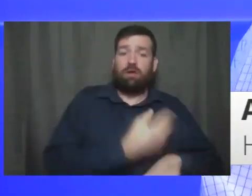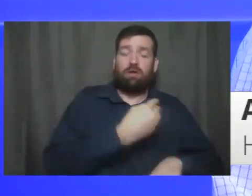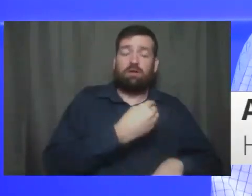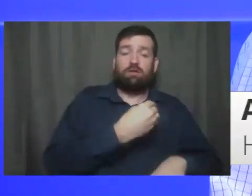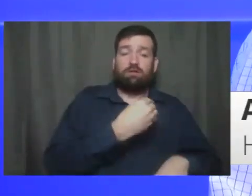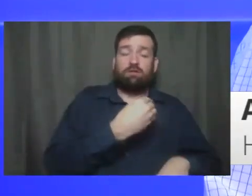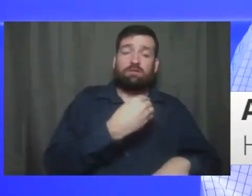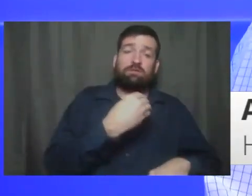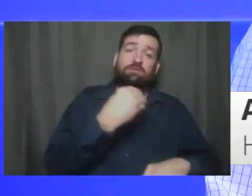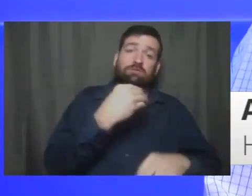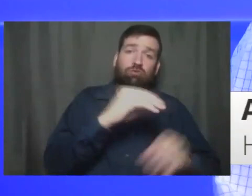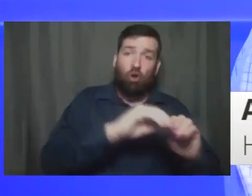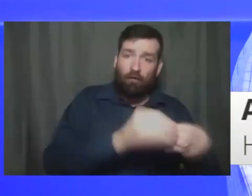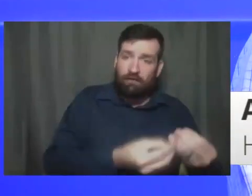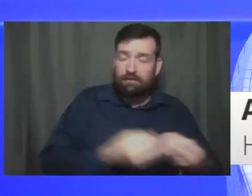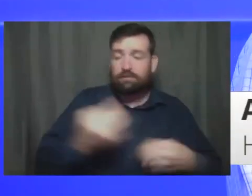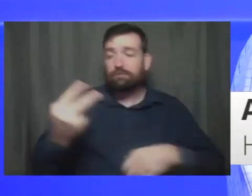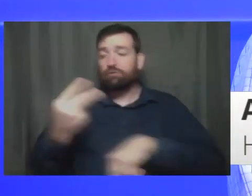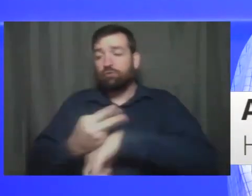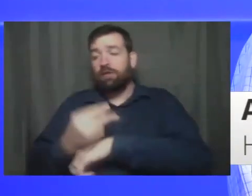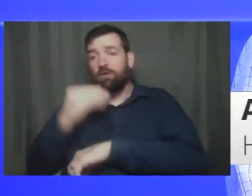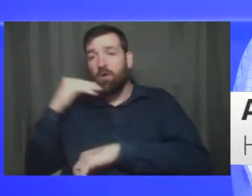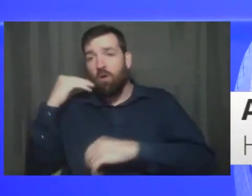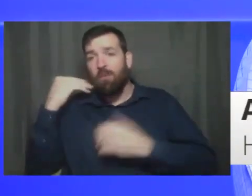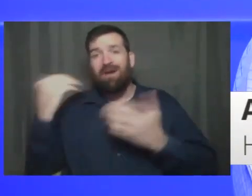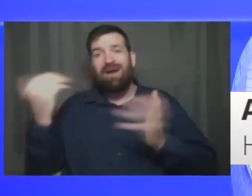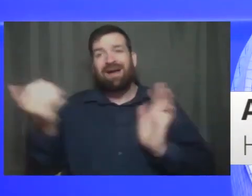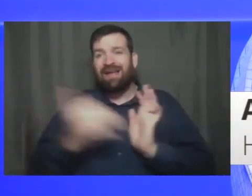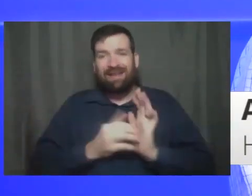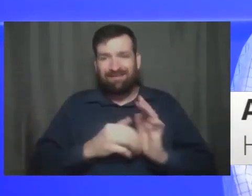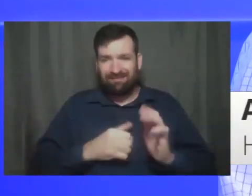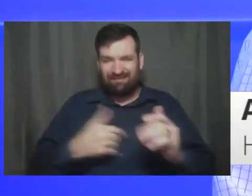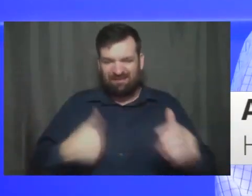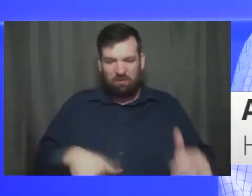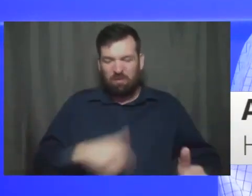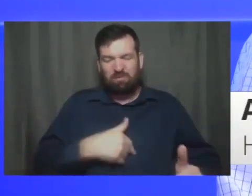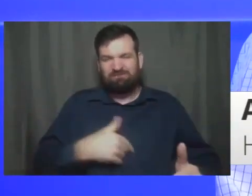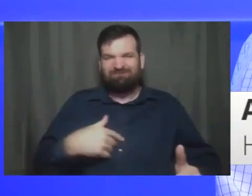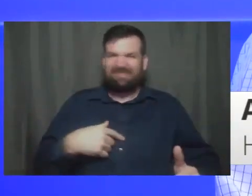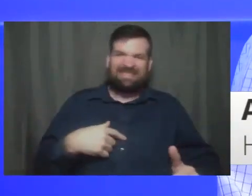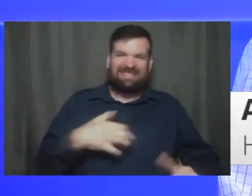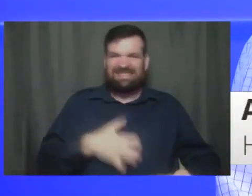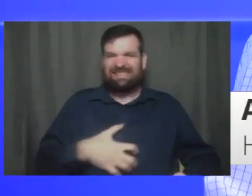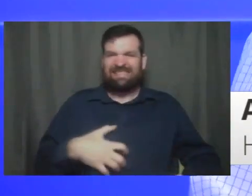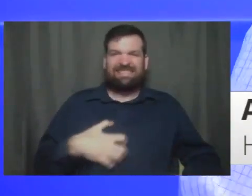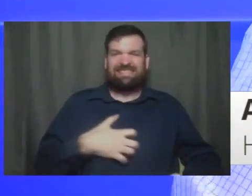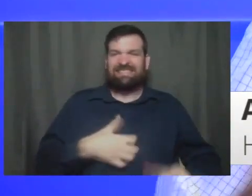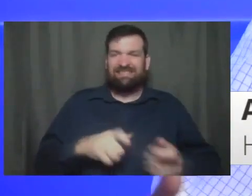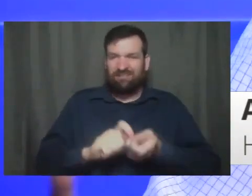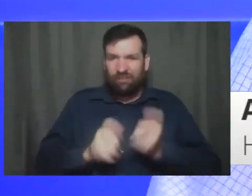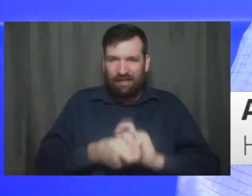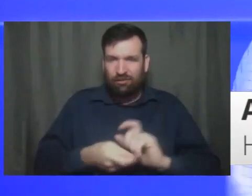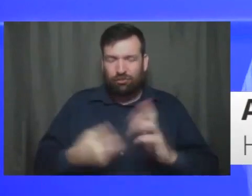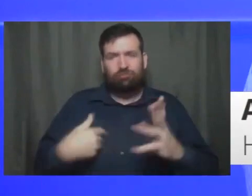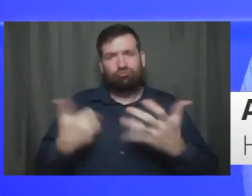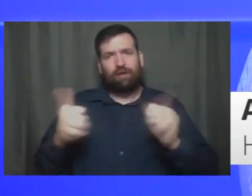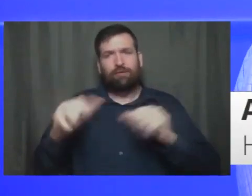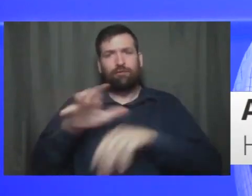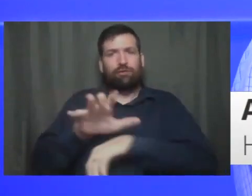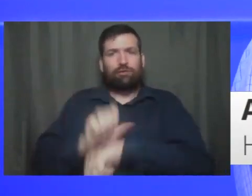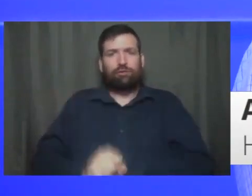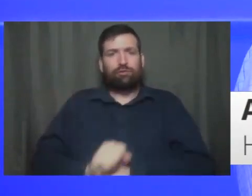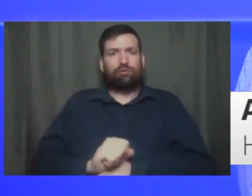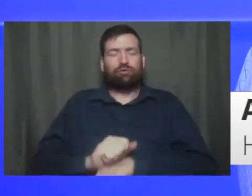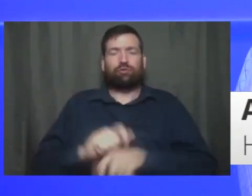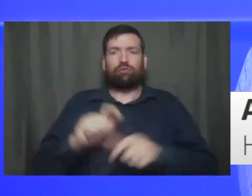yet another transition, which again, we're not programmed for great change in our world. So we're trying to get used to all these fast